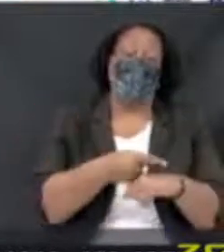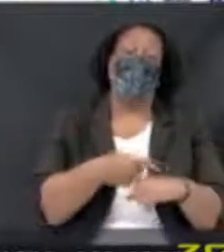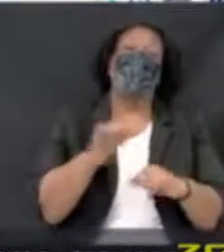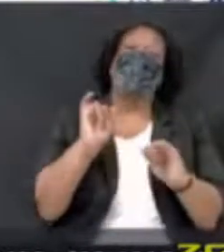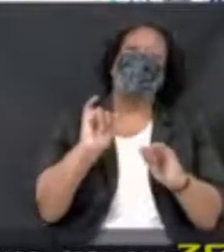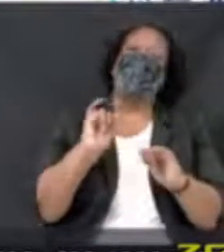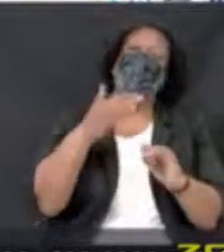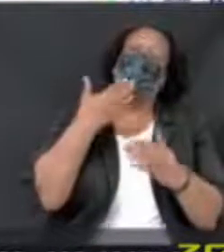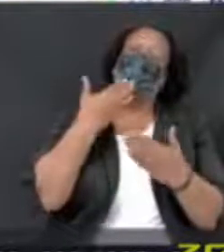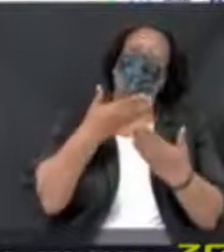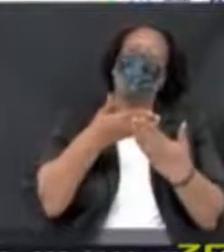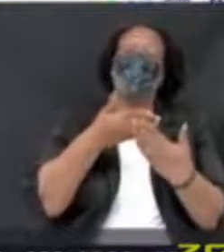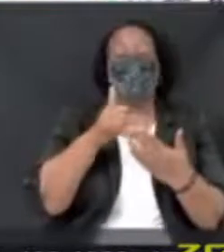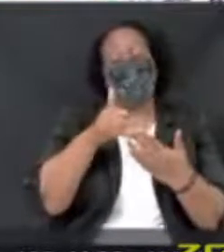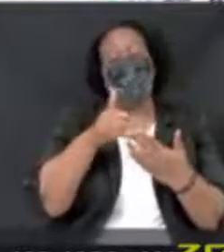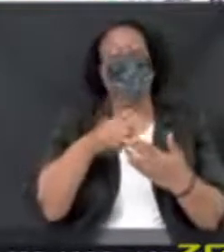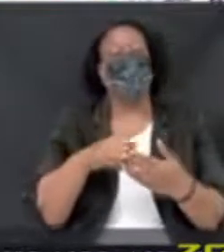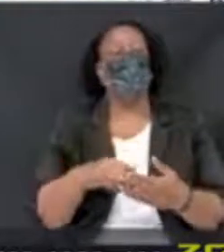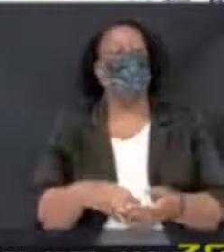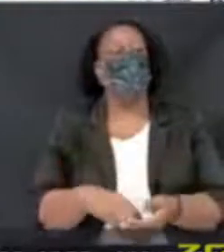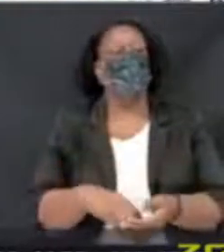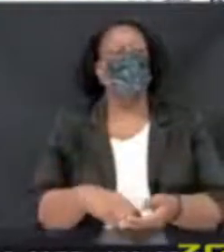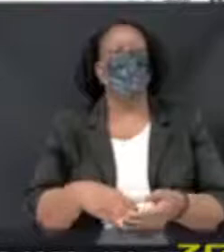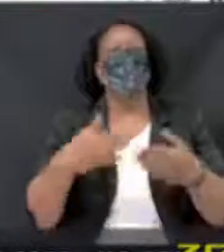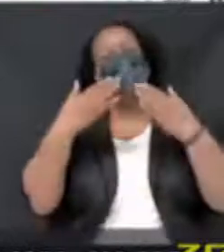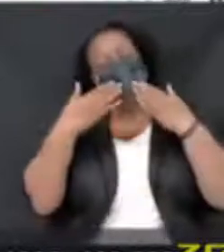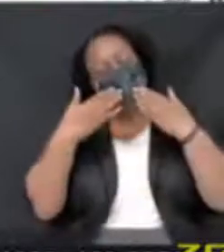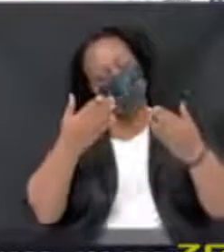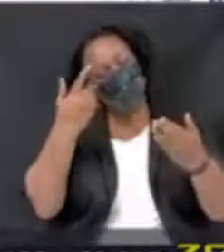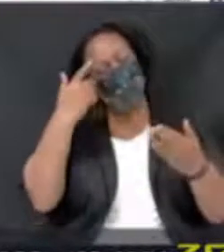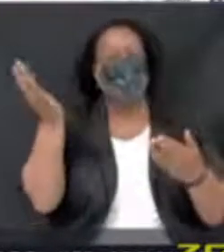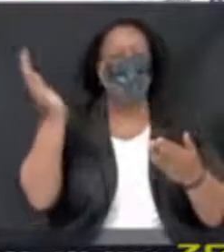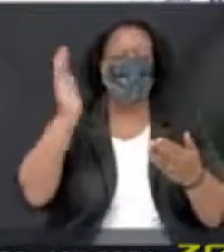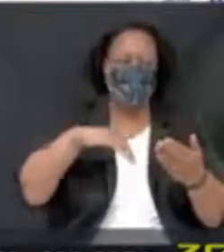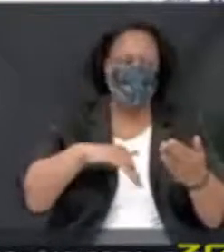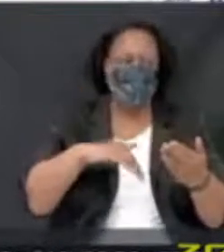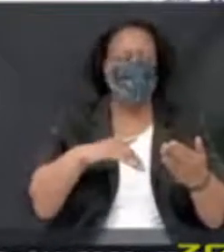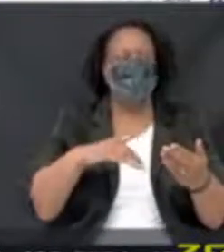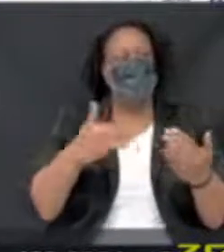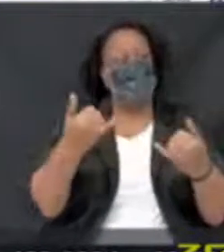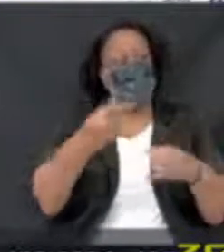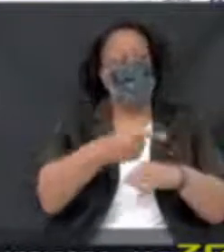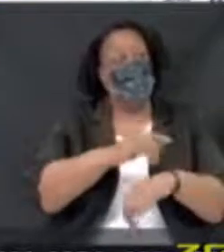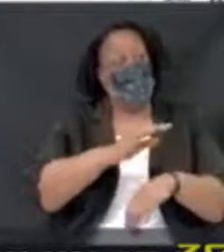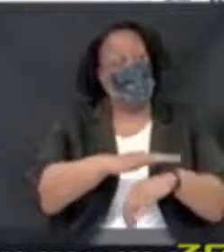again, Minister Phipps, for being here, and also for your dedicated